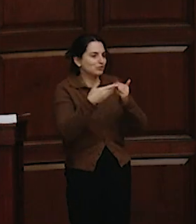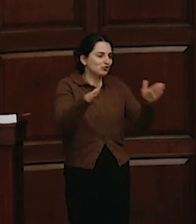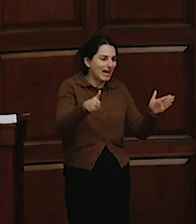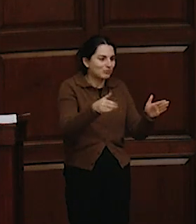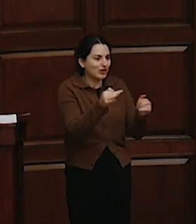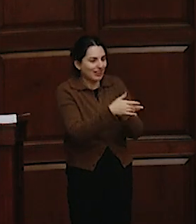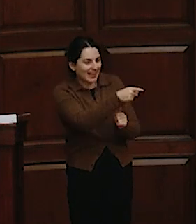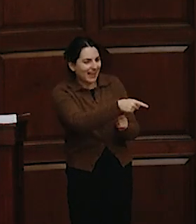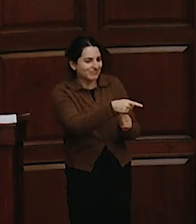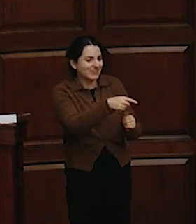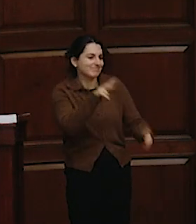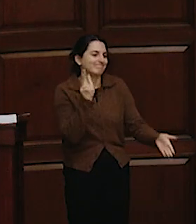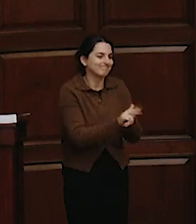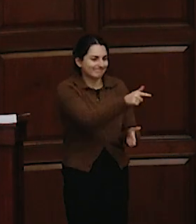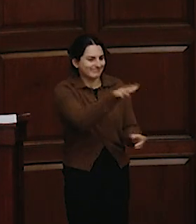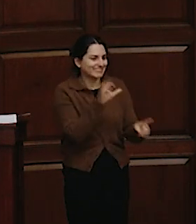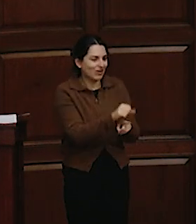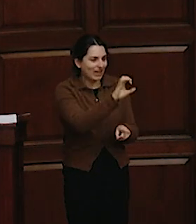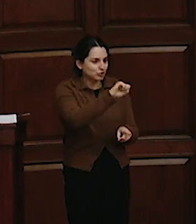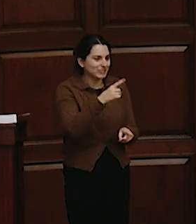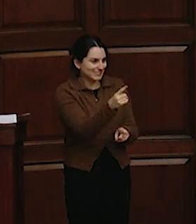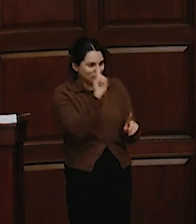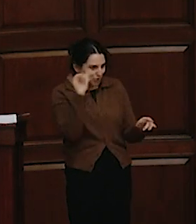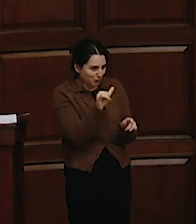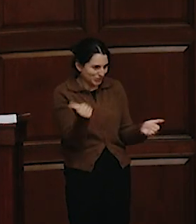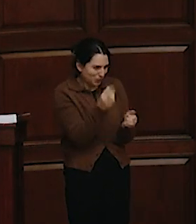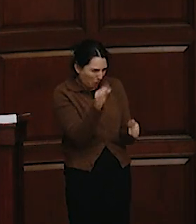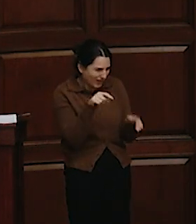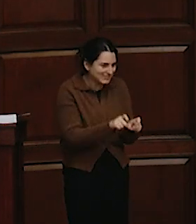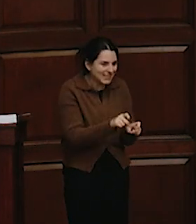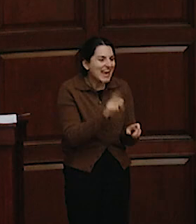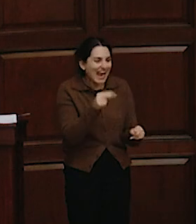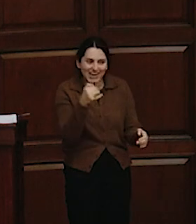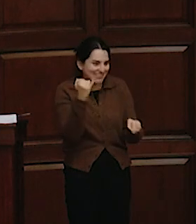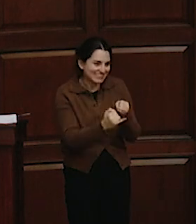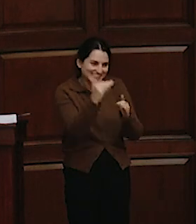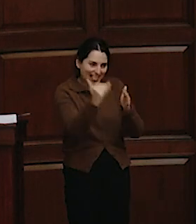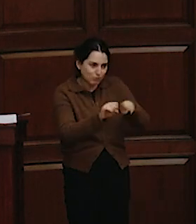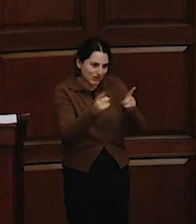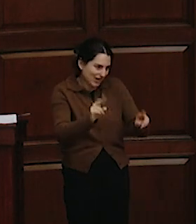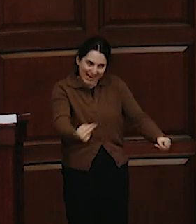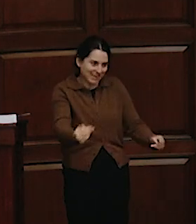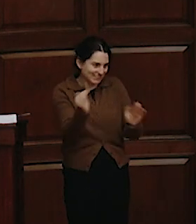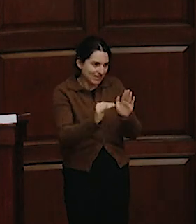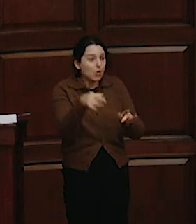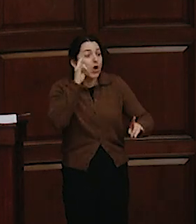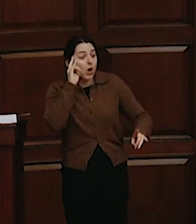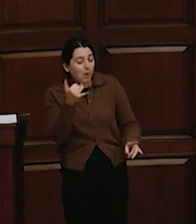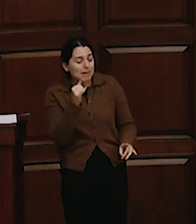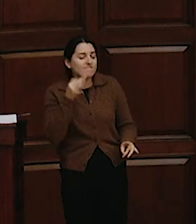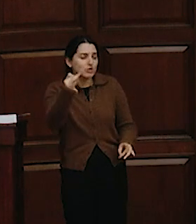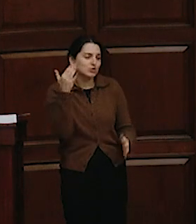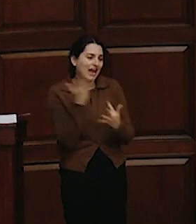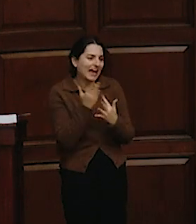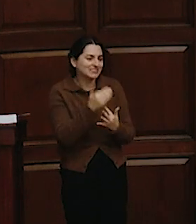for diagnosis, and we can't really drill down into more detailed information about that. We are hoping to access